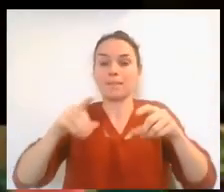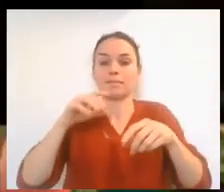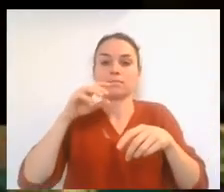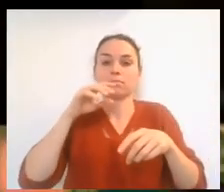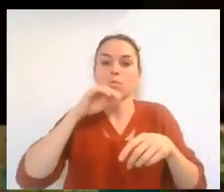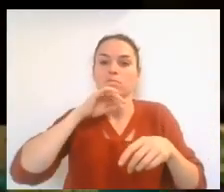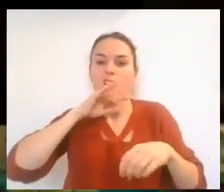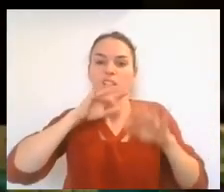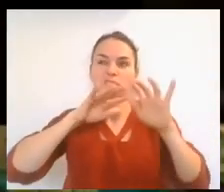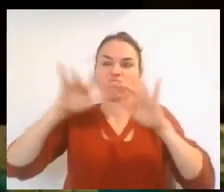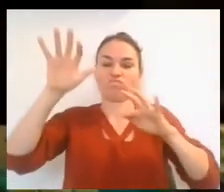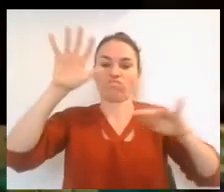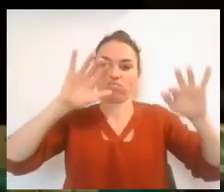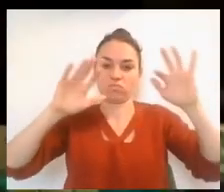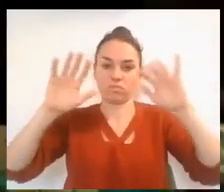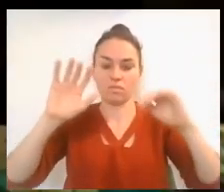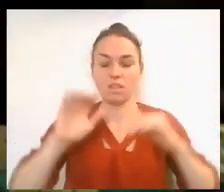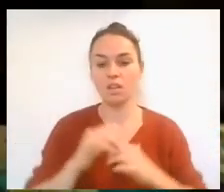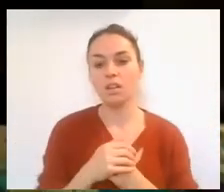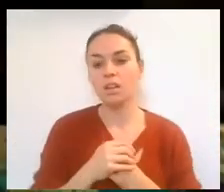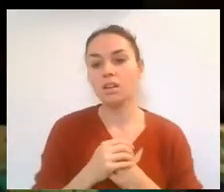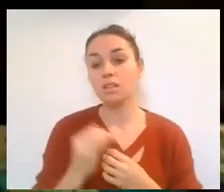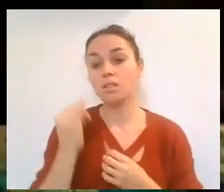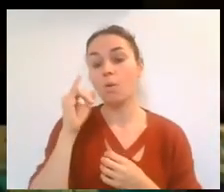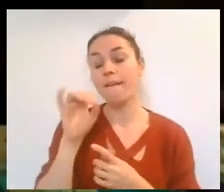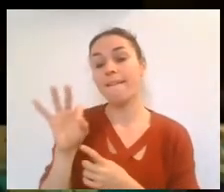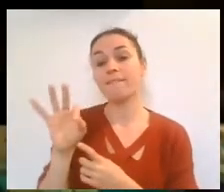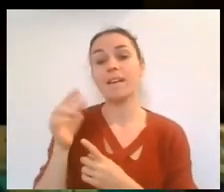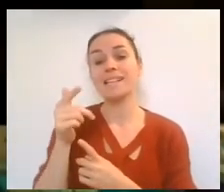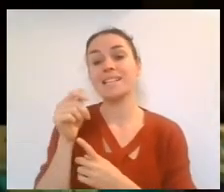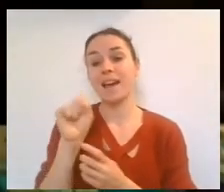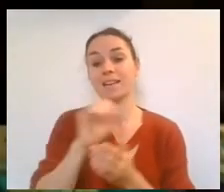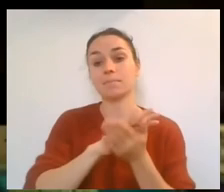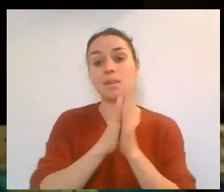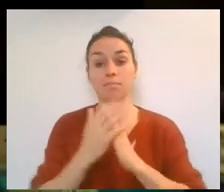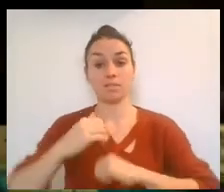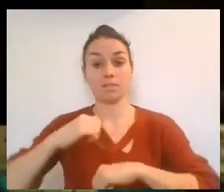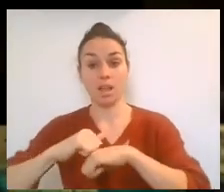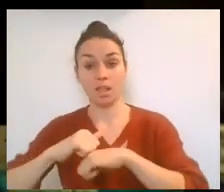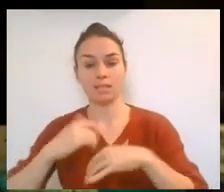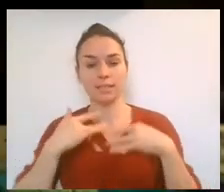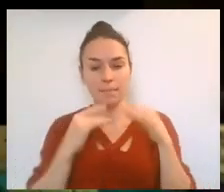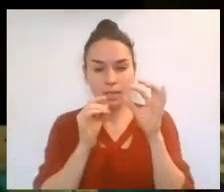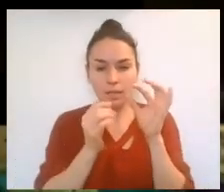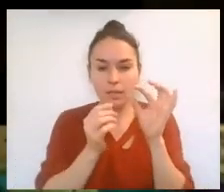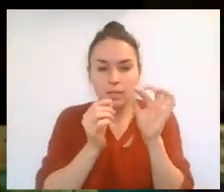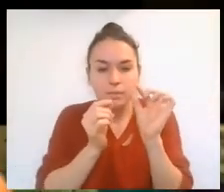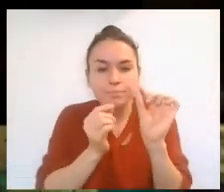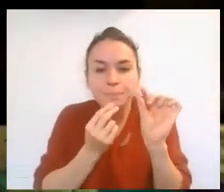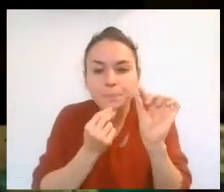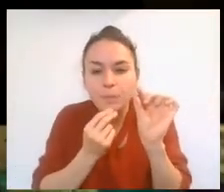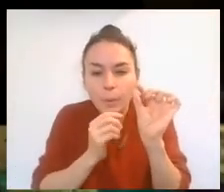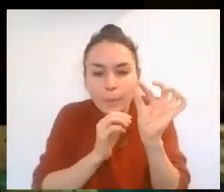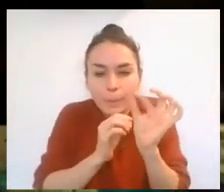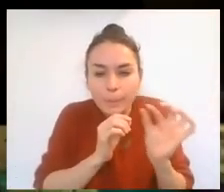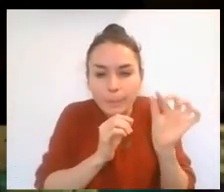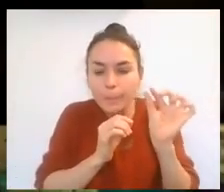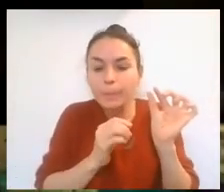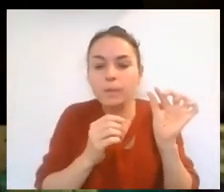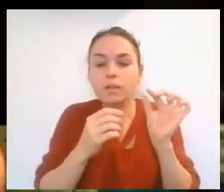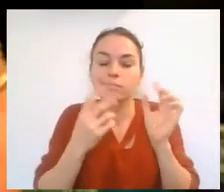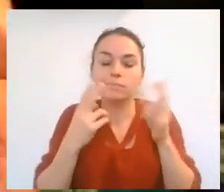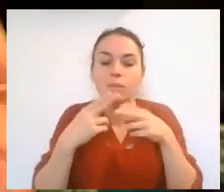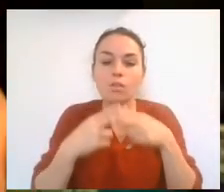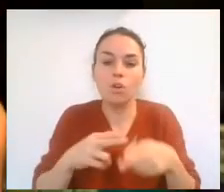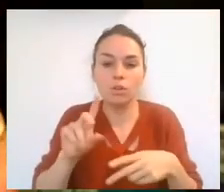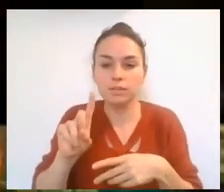have gas converted into solid particles, you usually start off with very small particles. We call it dust. And